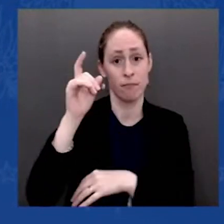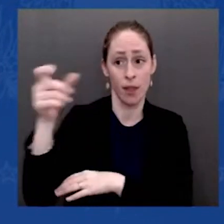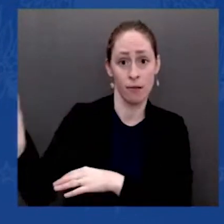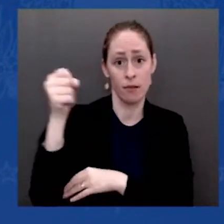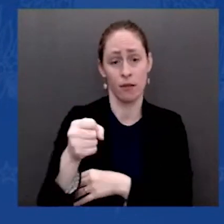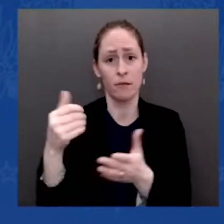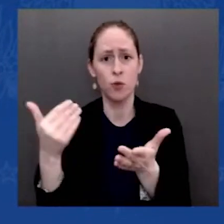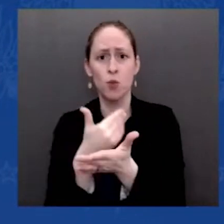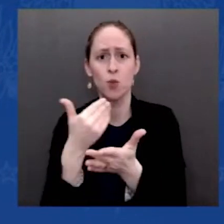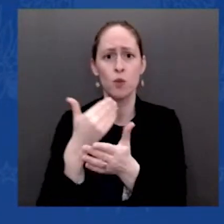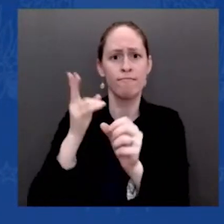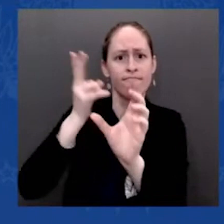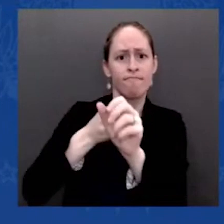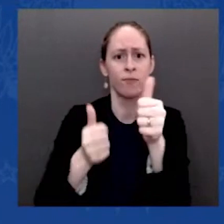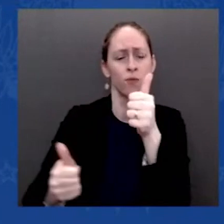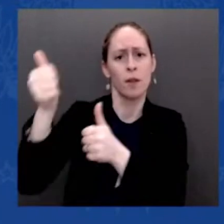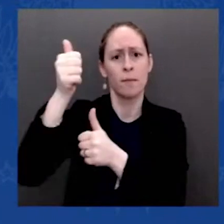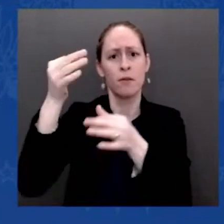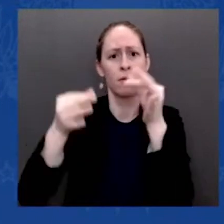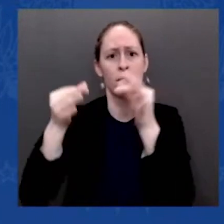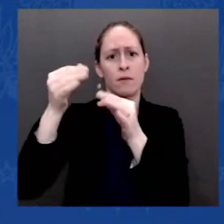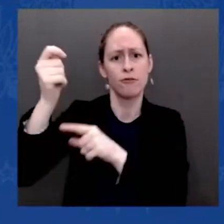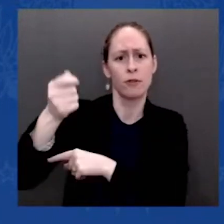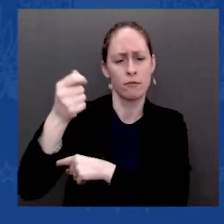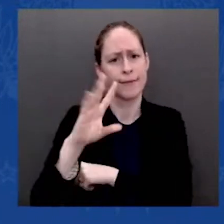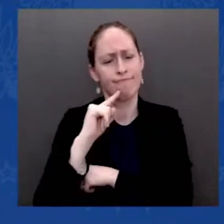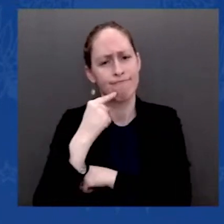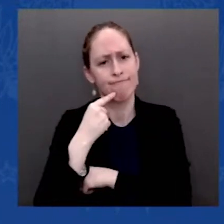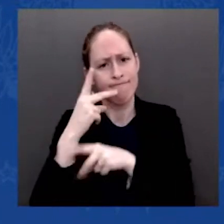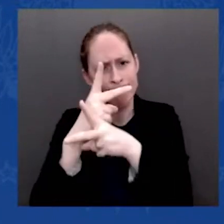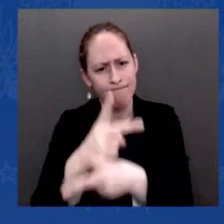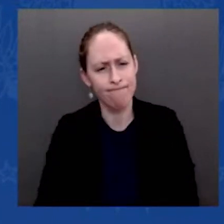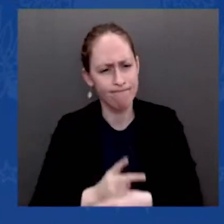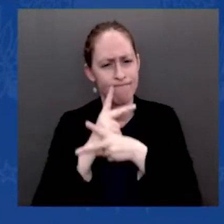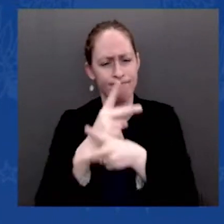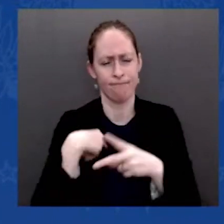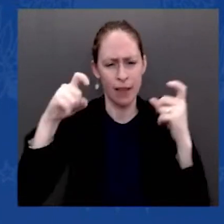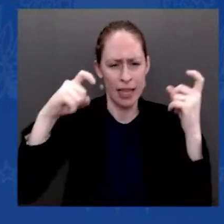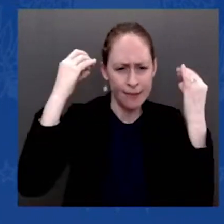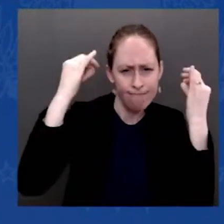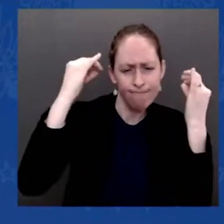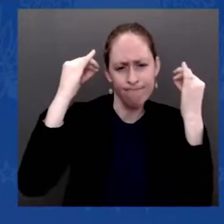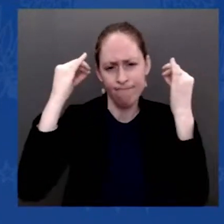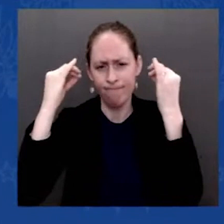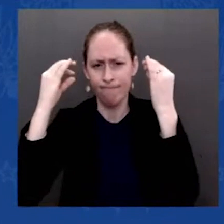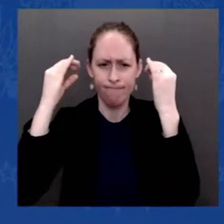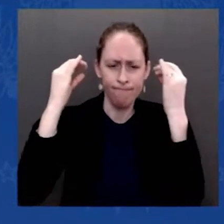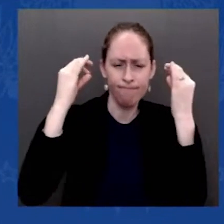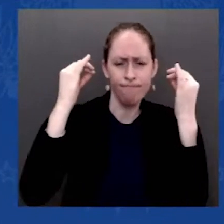process is going to be rigorous. I will select a nominee worthy of Justice Breyer's legacy of excellence and